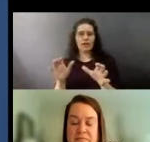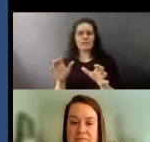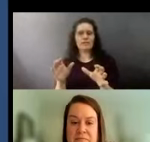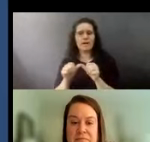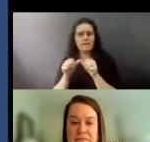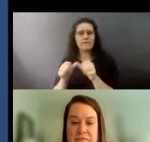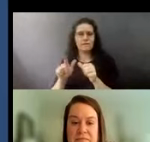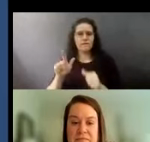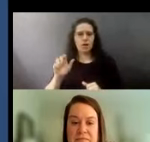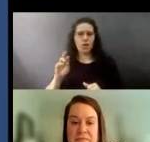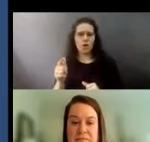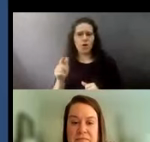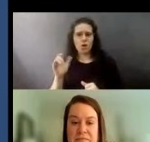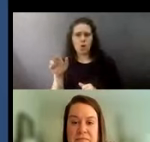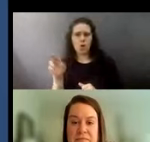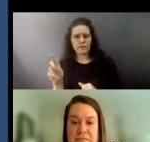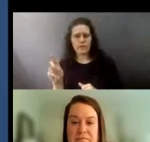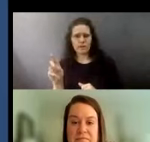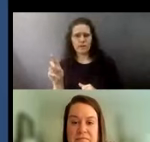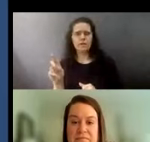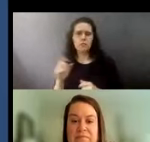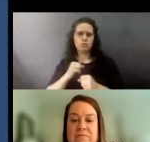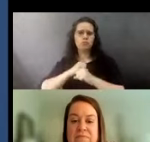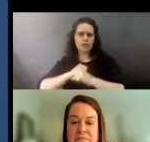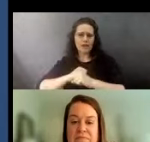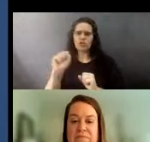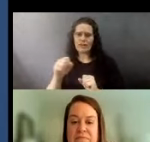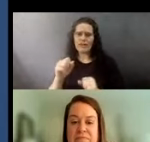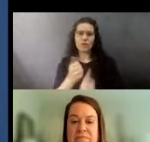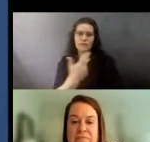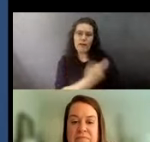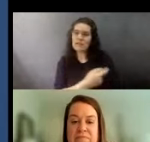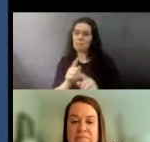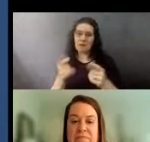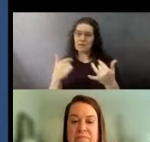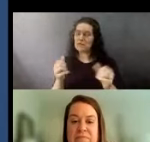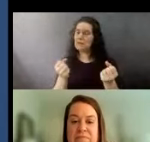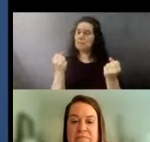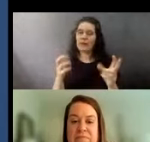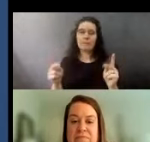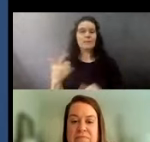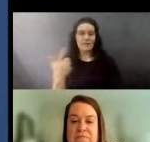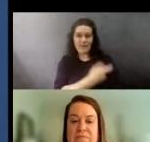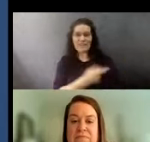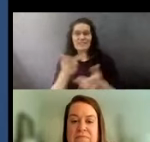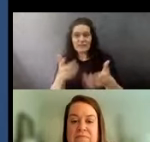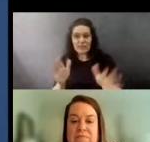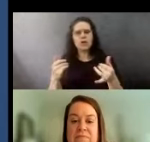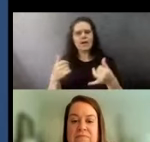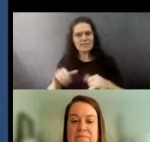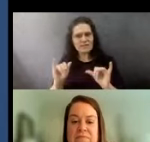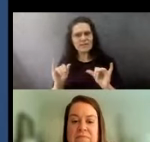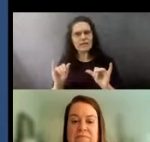from developing long COVID, but there are still plenty of people who are vaccinated who have mild cases and still do develop long